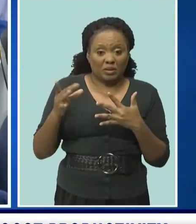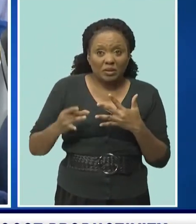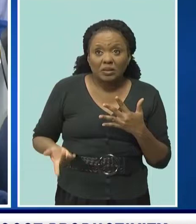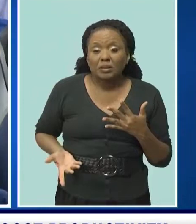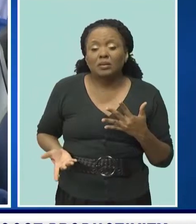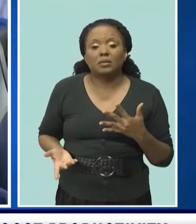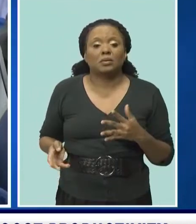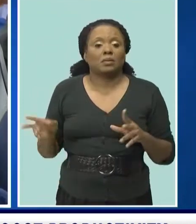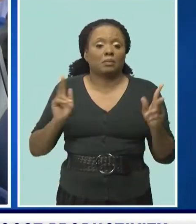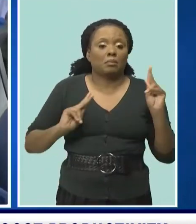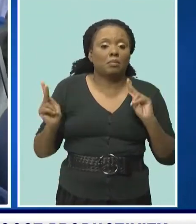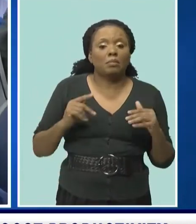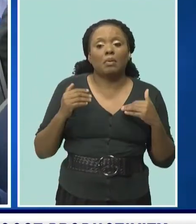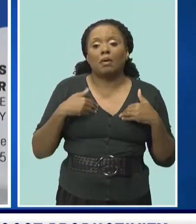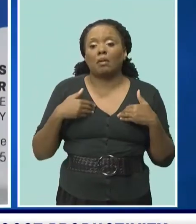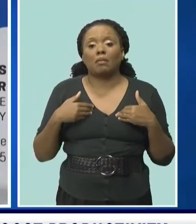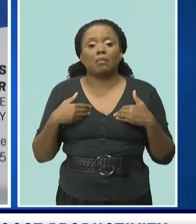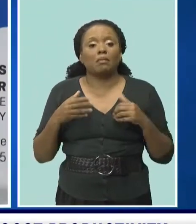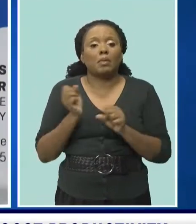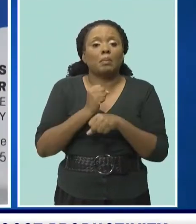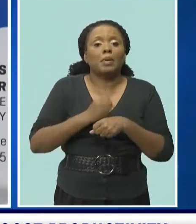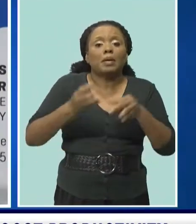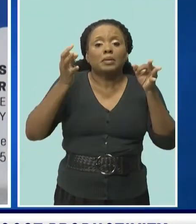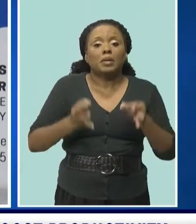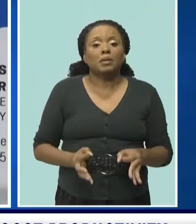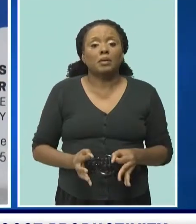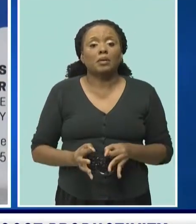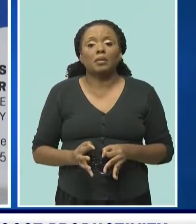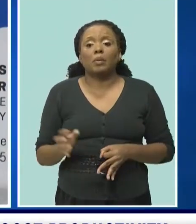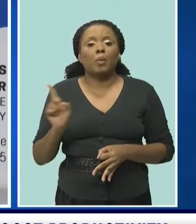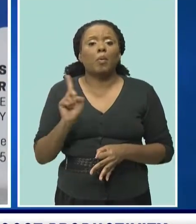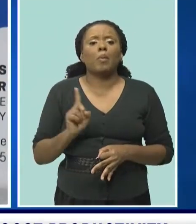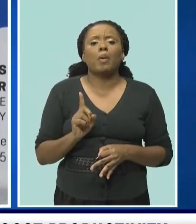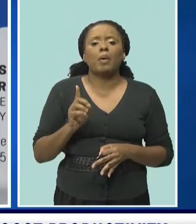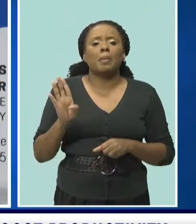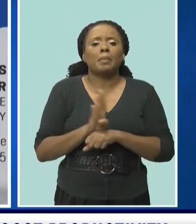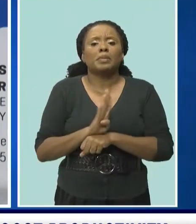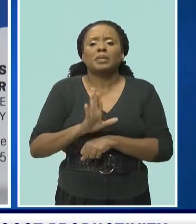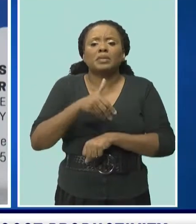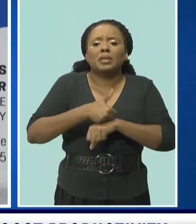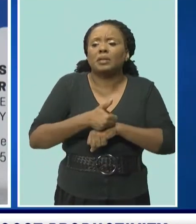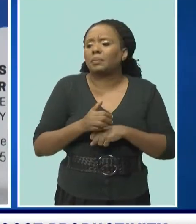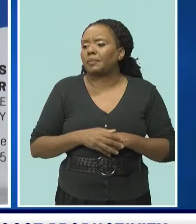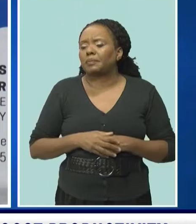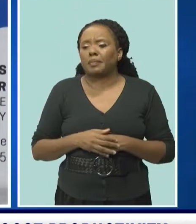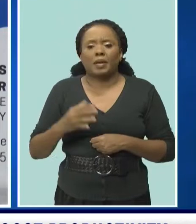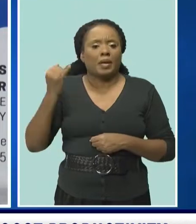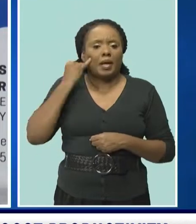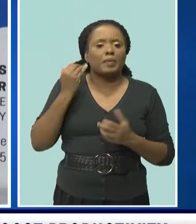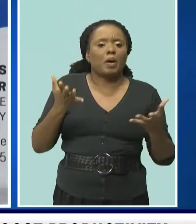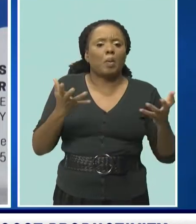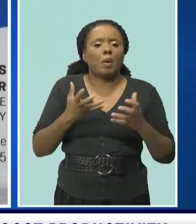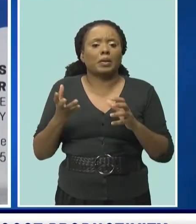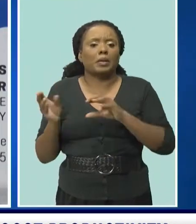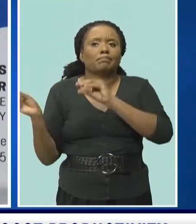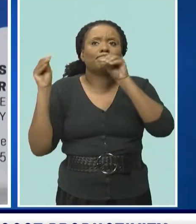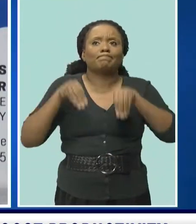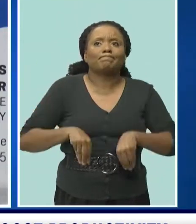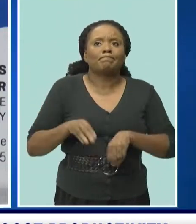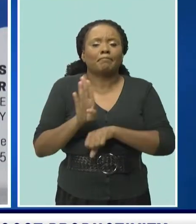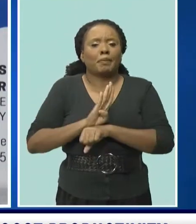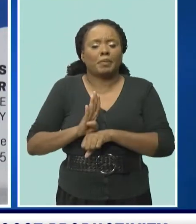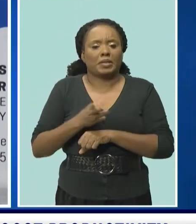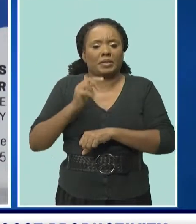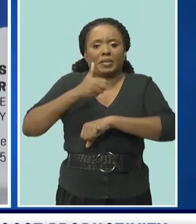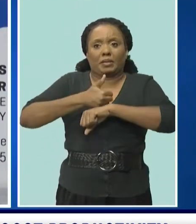to invest, and how to do business. And us collectively here and across this country have to make the